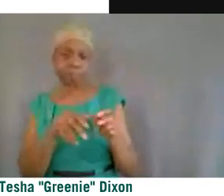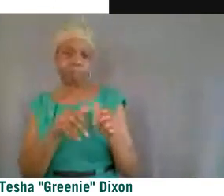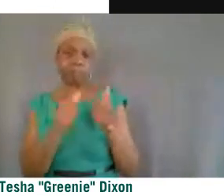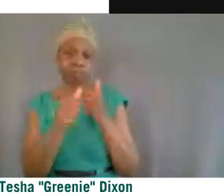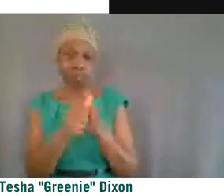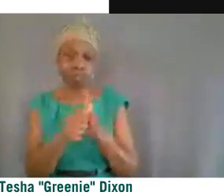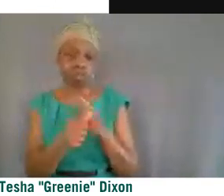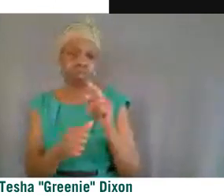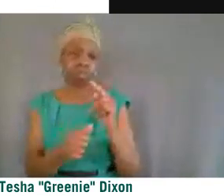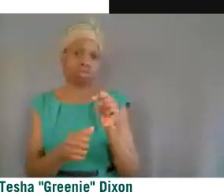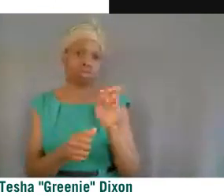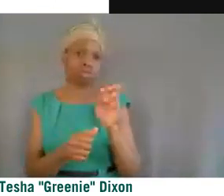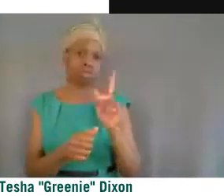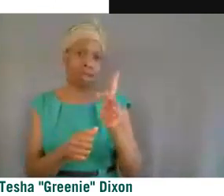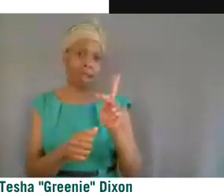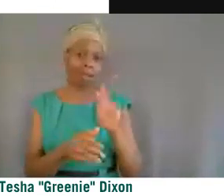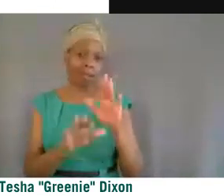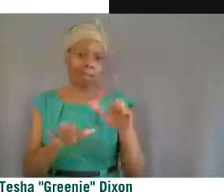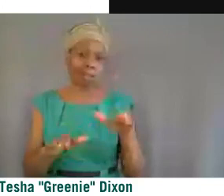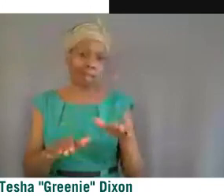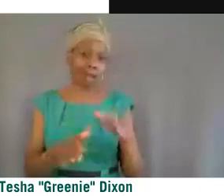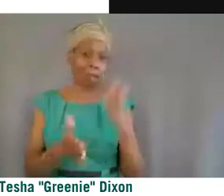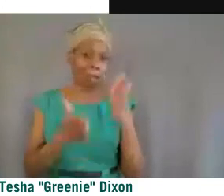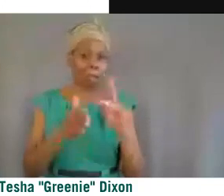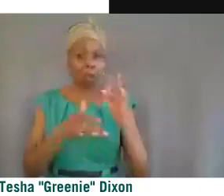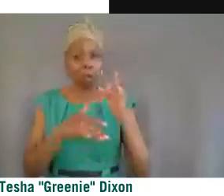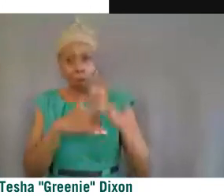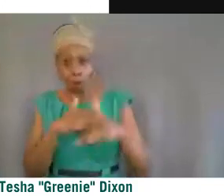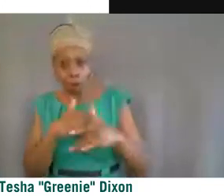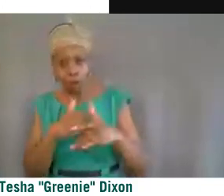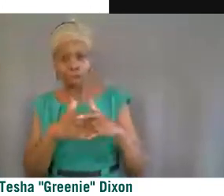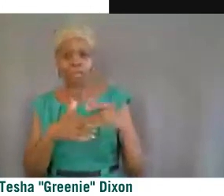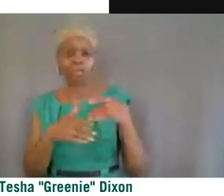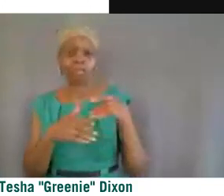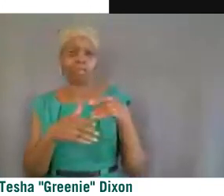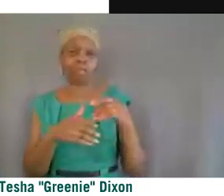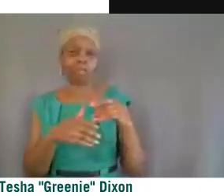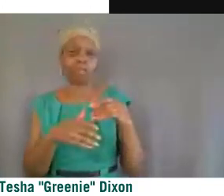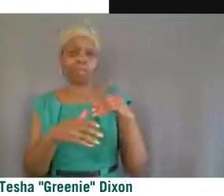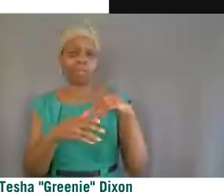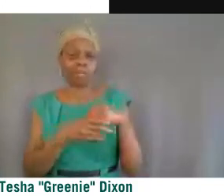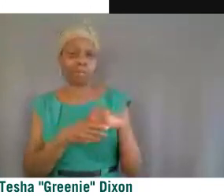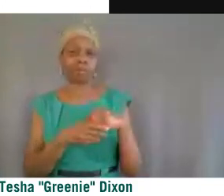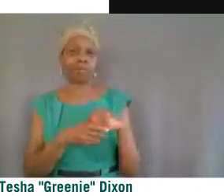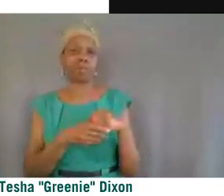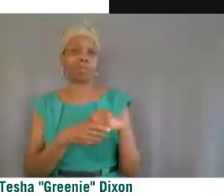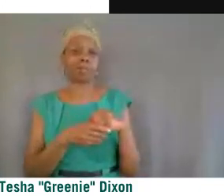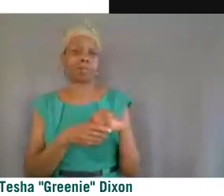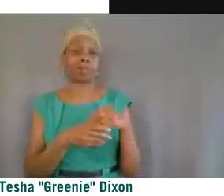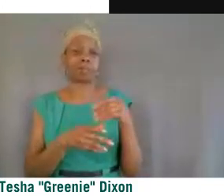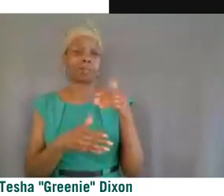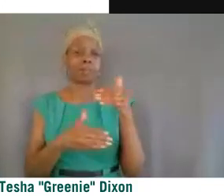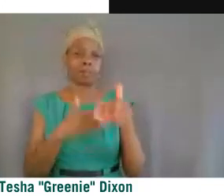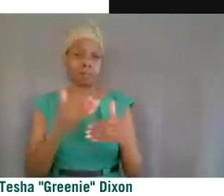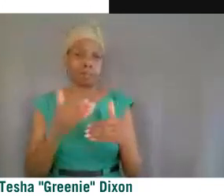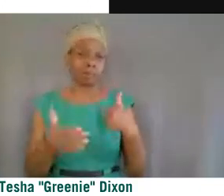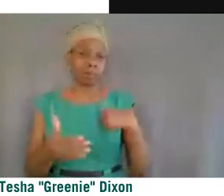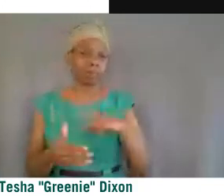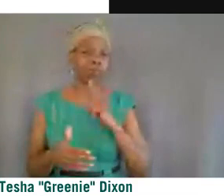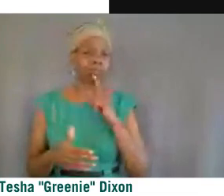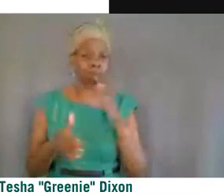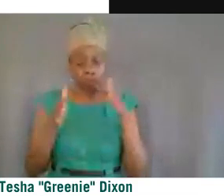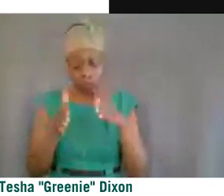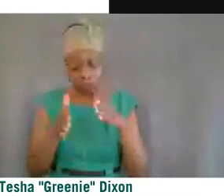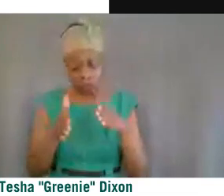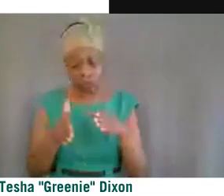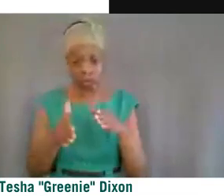it's early in the process, we're really focusing